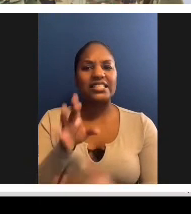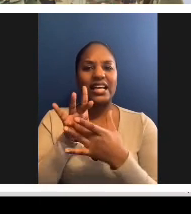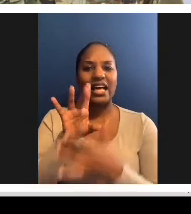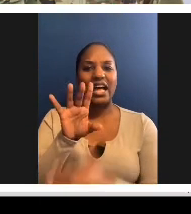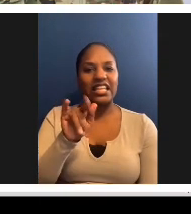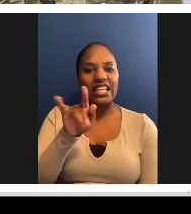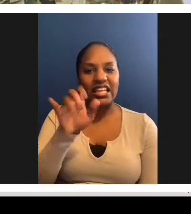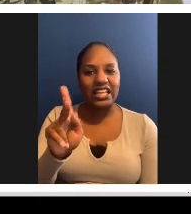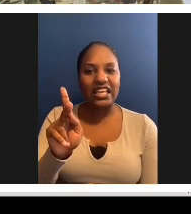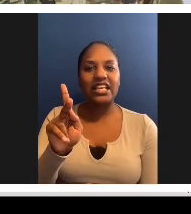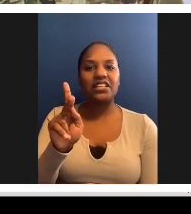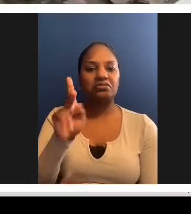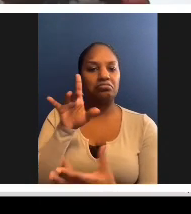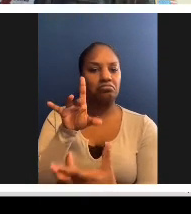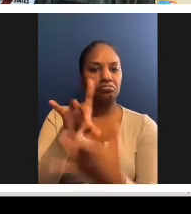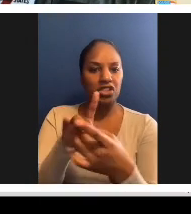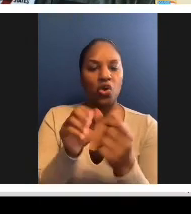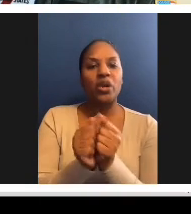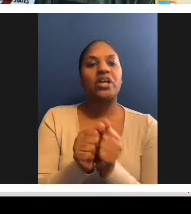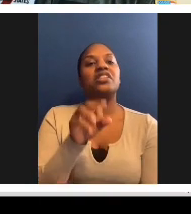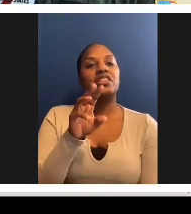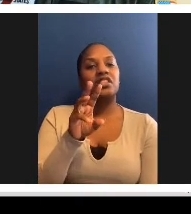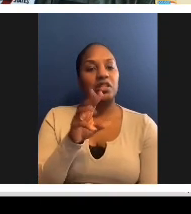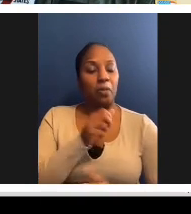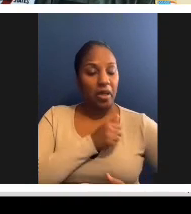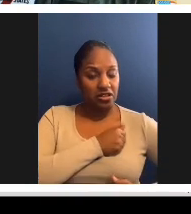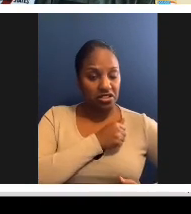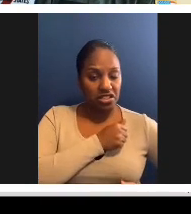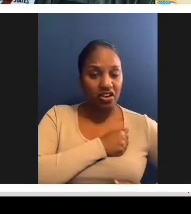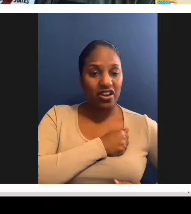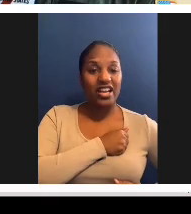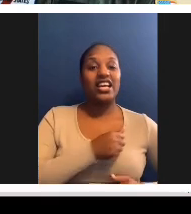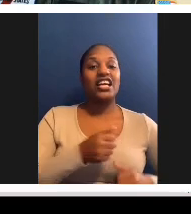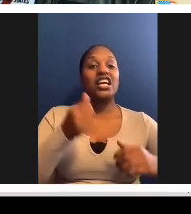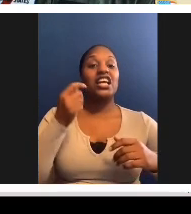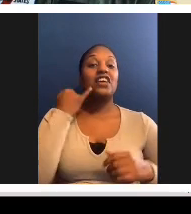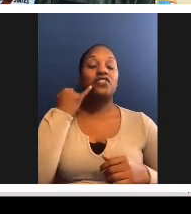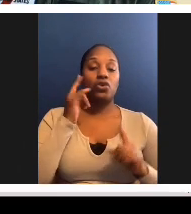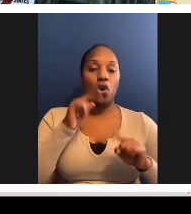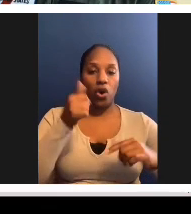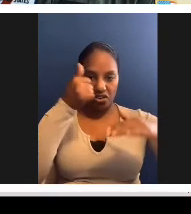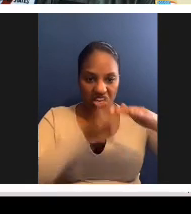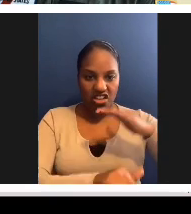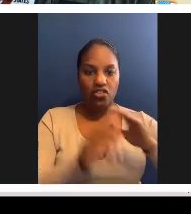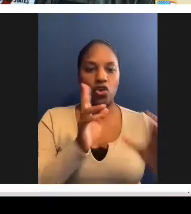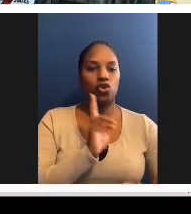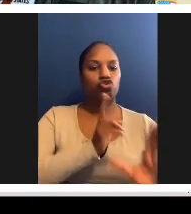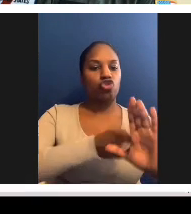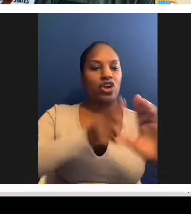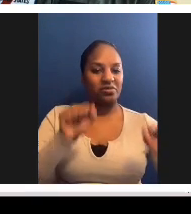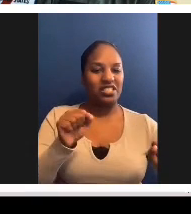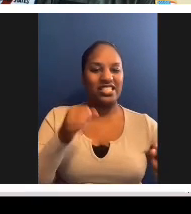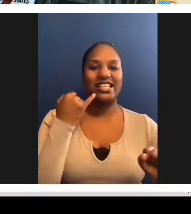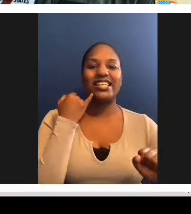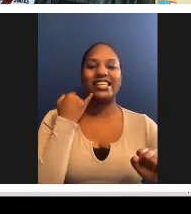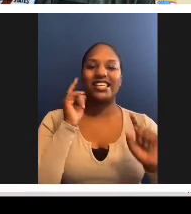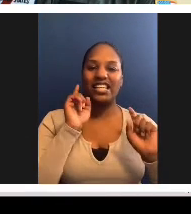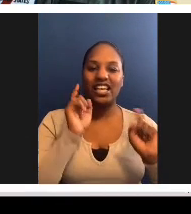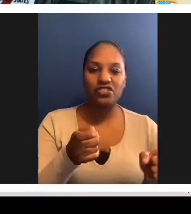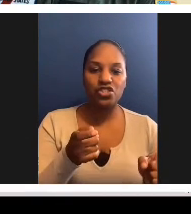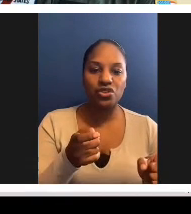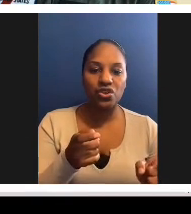all the branches of the military. If you go under joint eligibility, it gives you an overview. Under the ASVAB